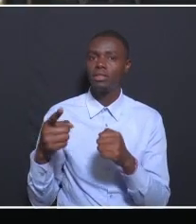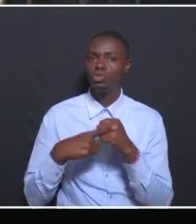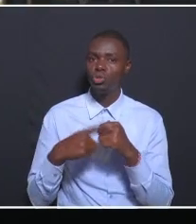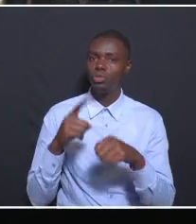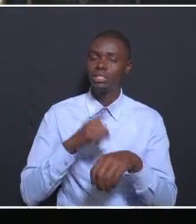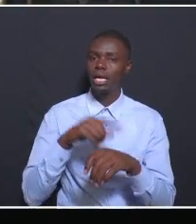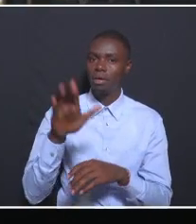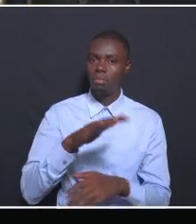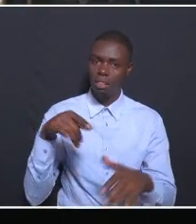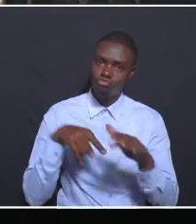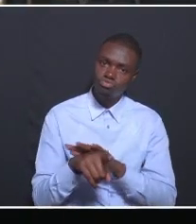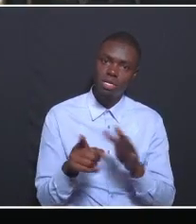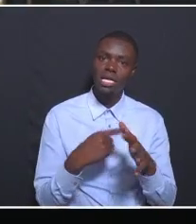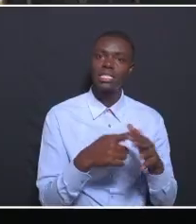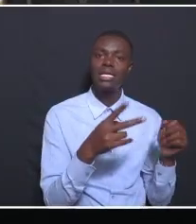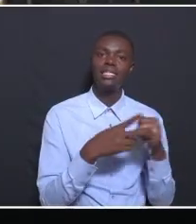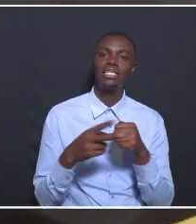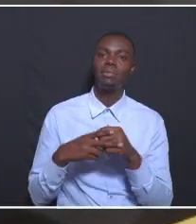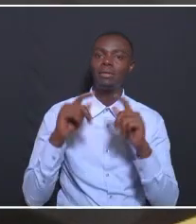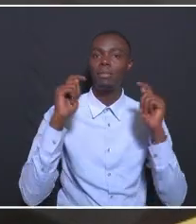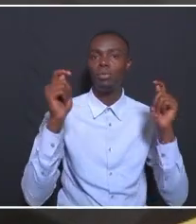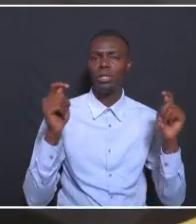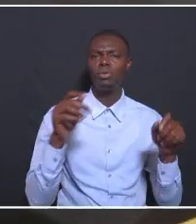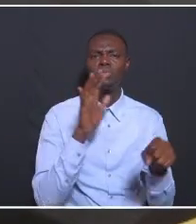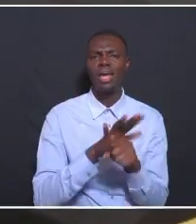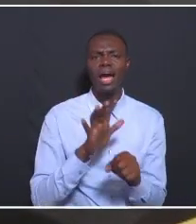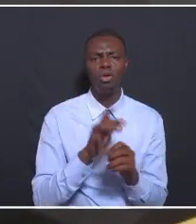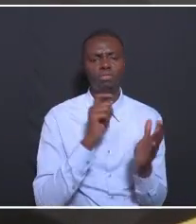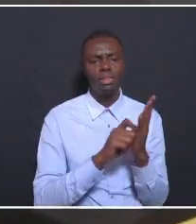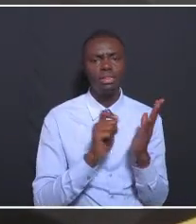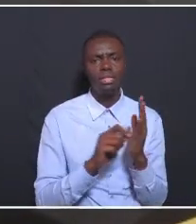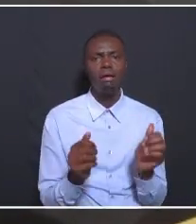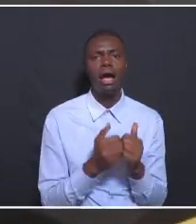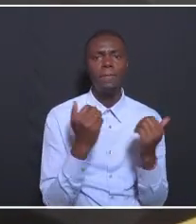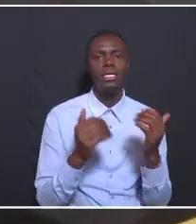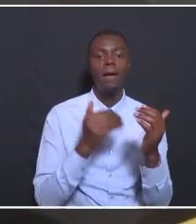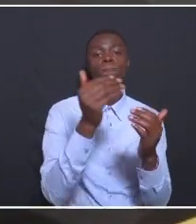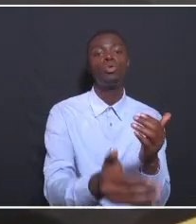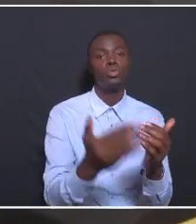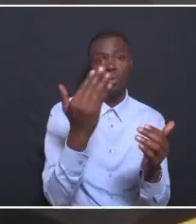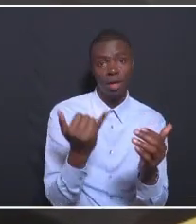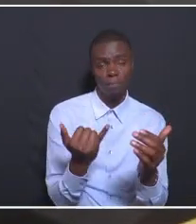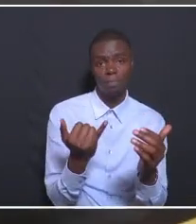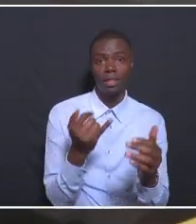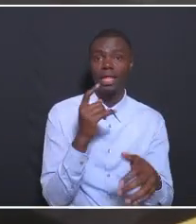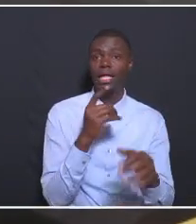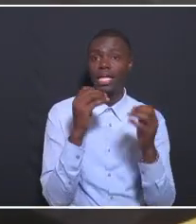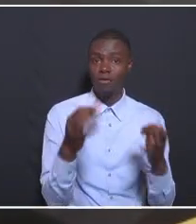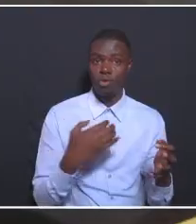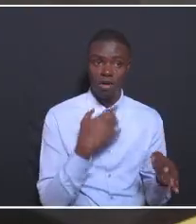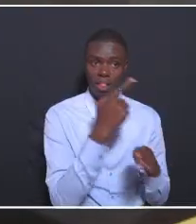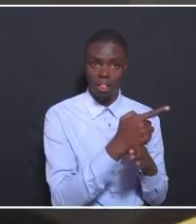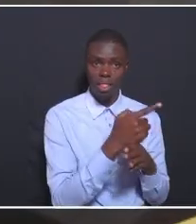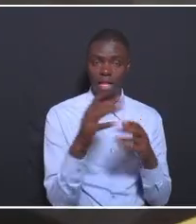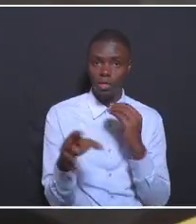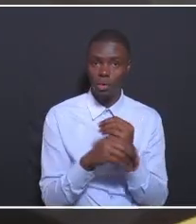then the Saba Saba. So a lot of the writing happened in post, because also when you add the footage and then you